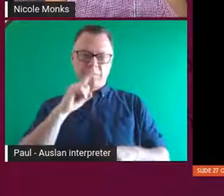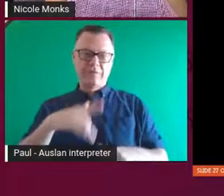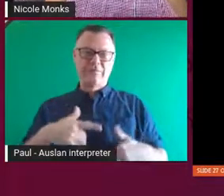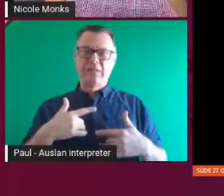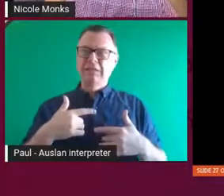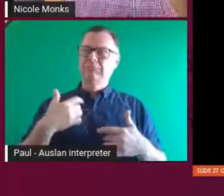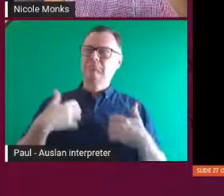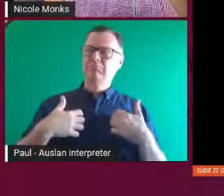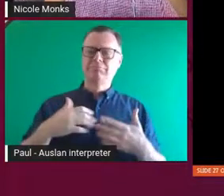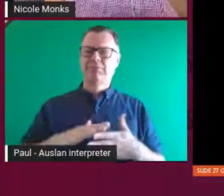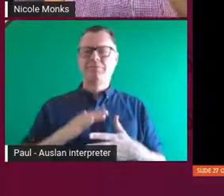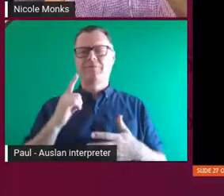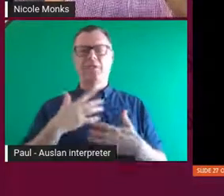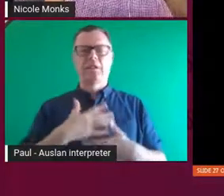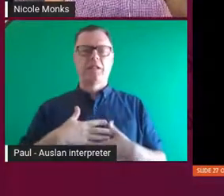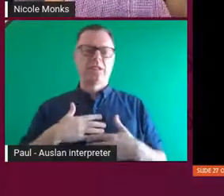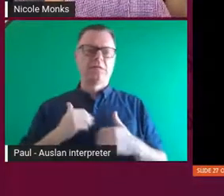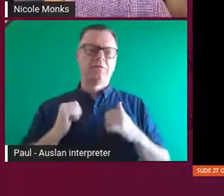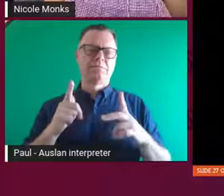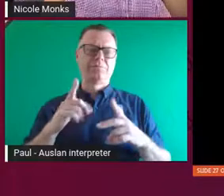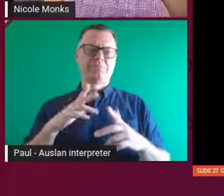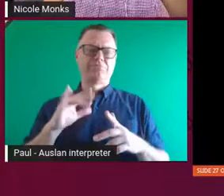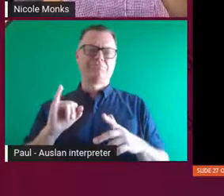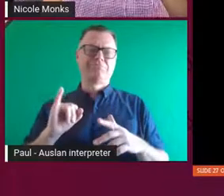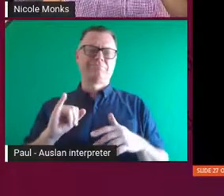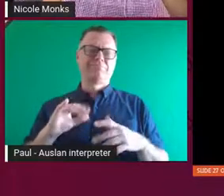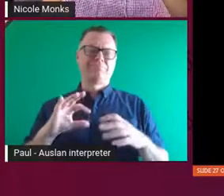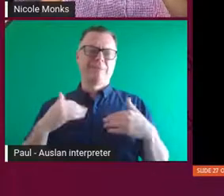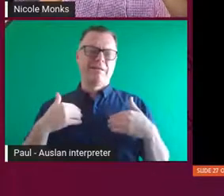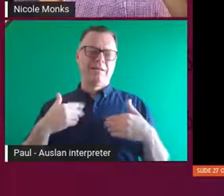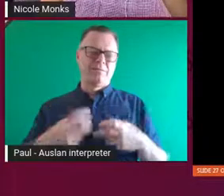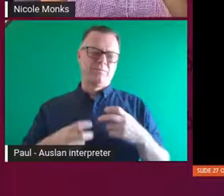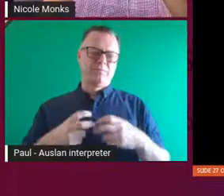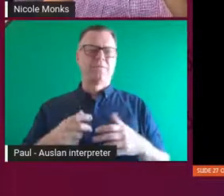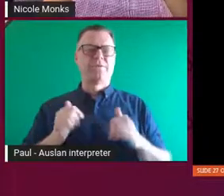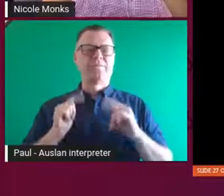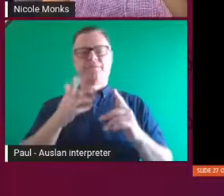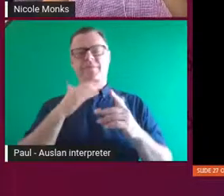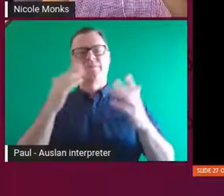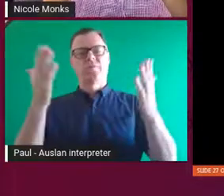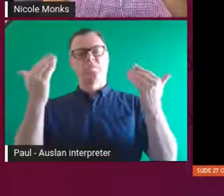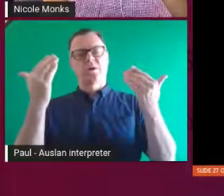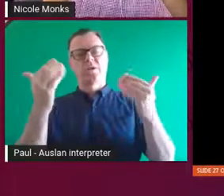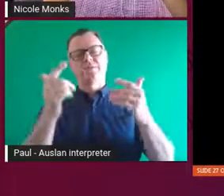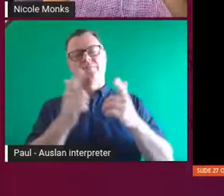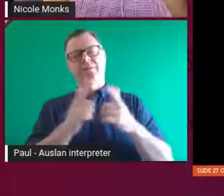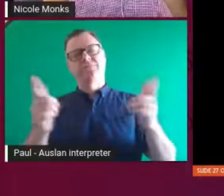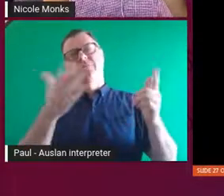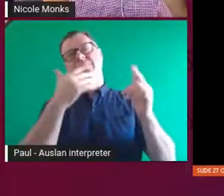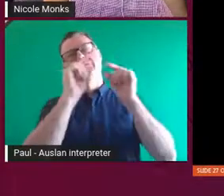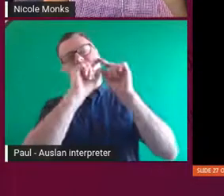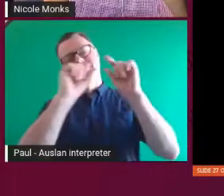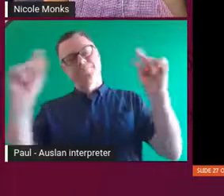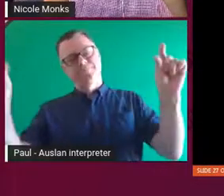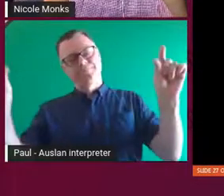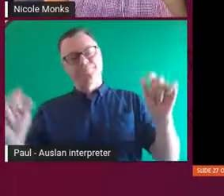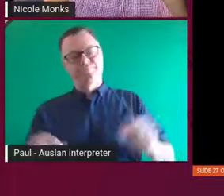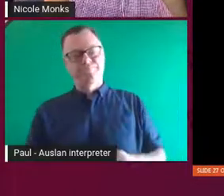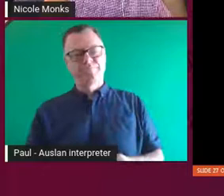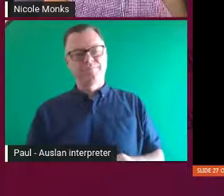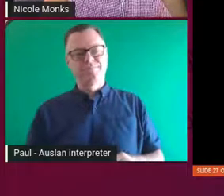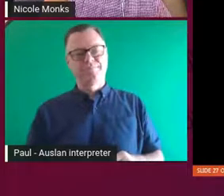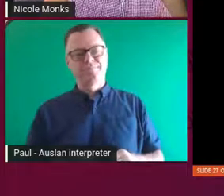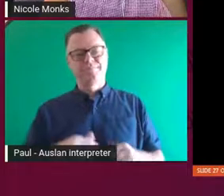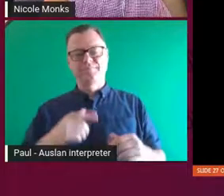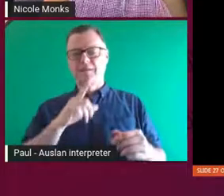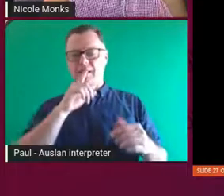day. Often it's often a really challenging day. And that there is such beautiful language shining above